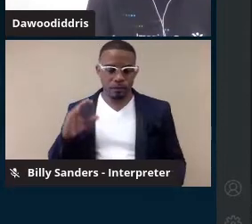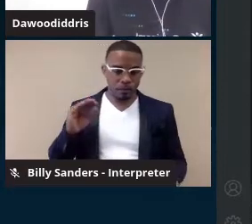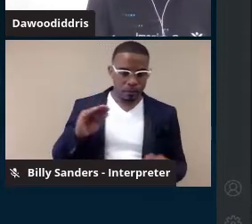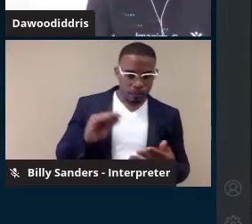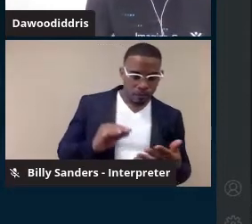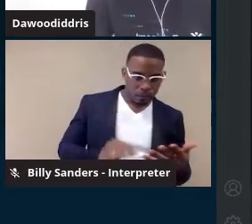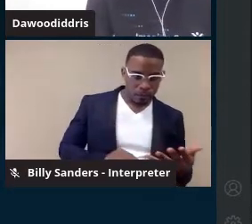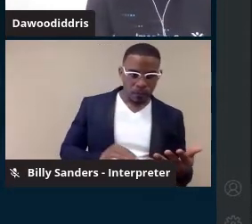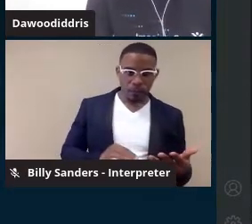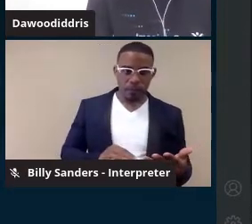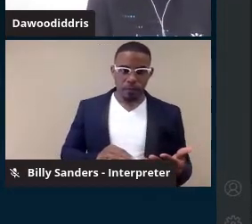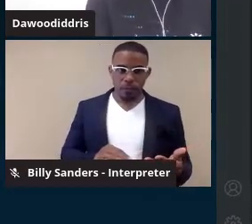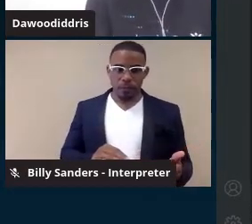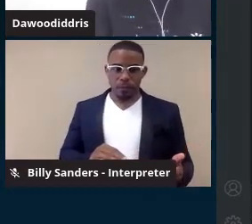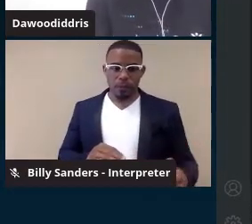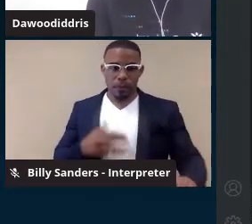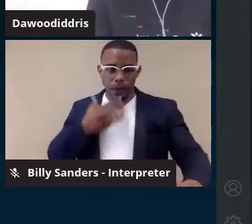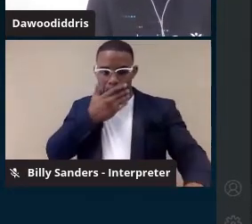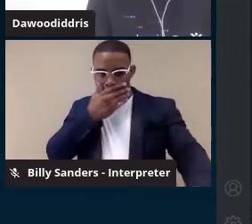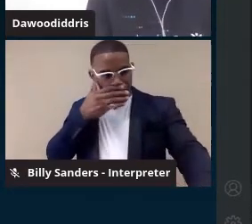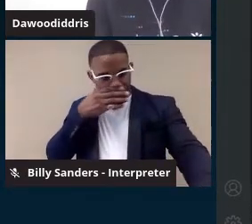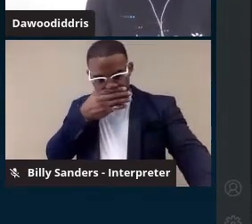MongoDB.